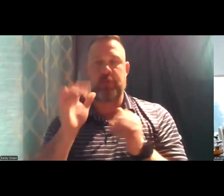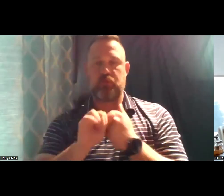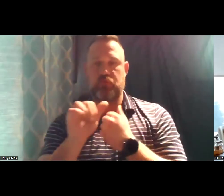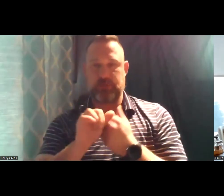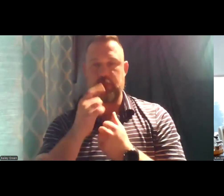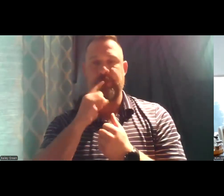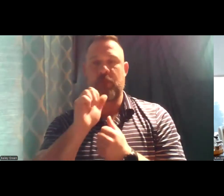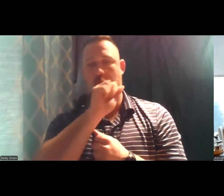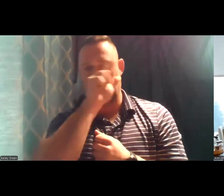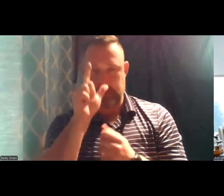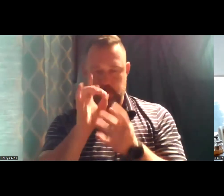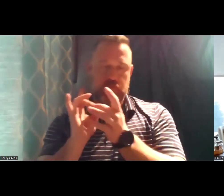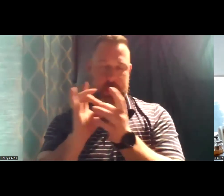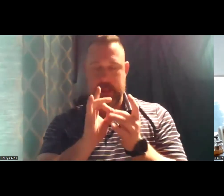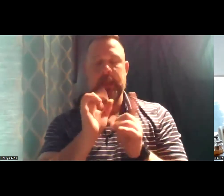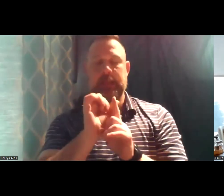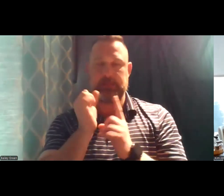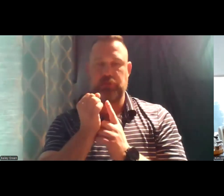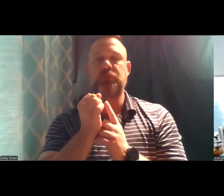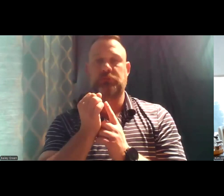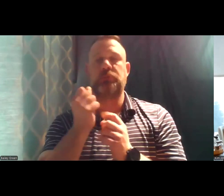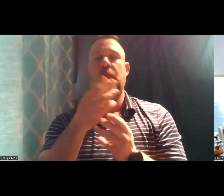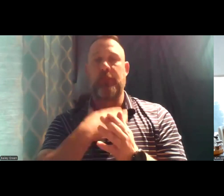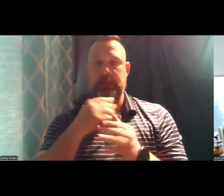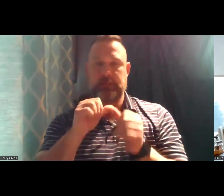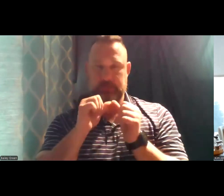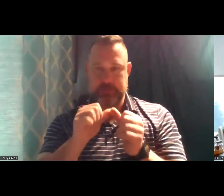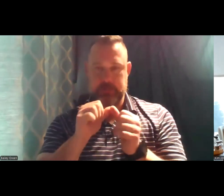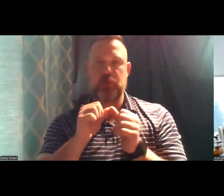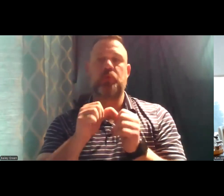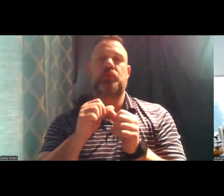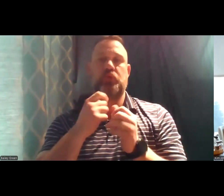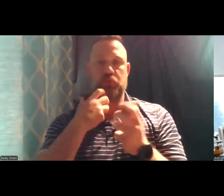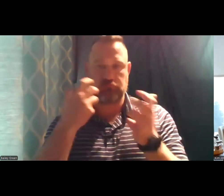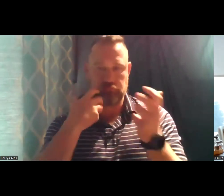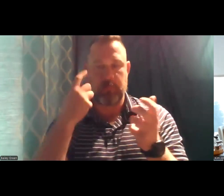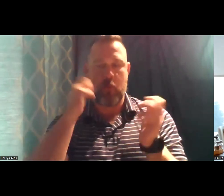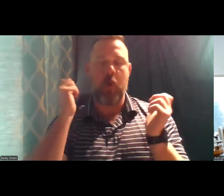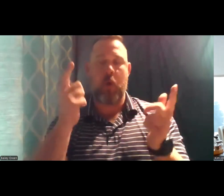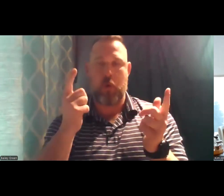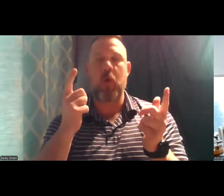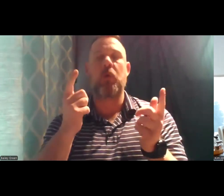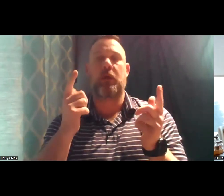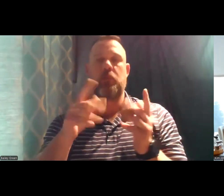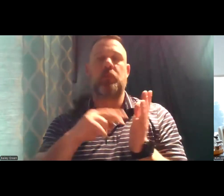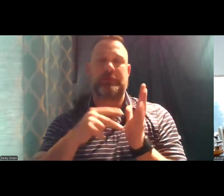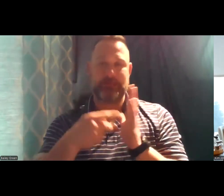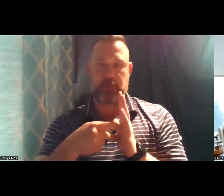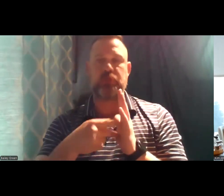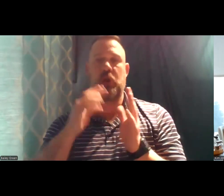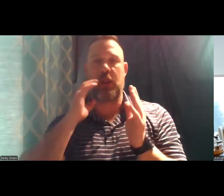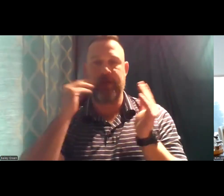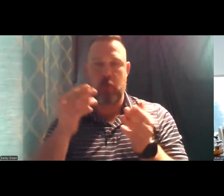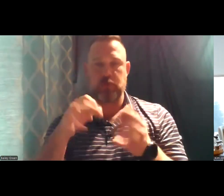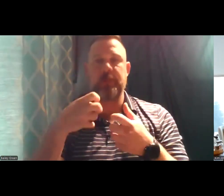for Alzheimer's and related conditions. So please continue sounding the alarm for all to hear, ensure that we are intentionally focused on